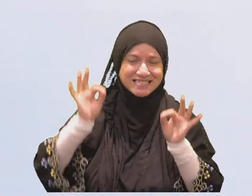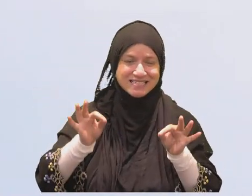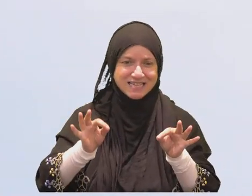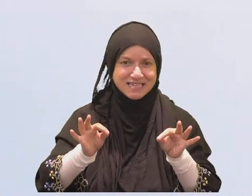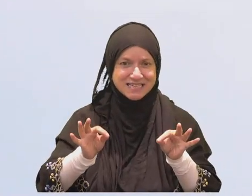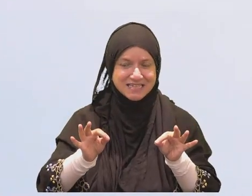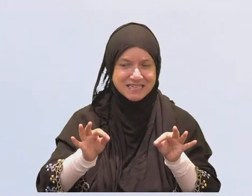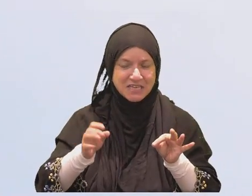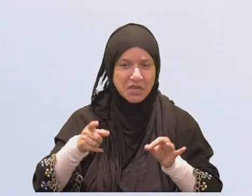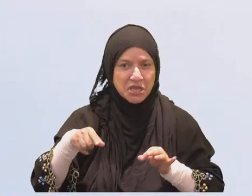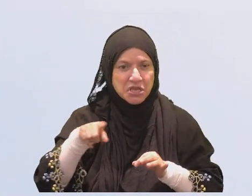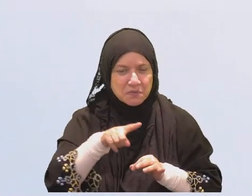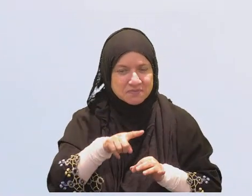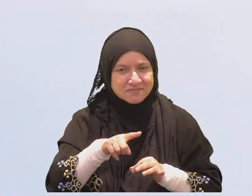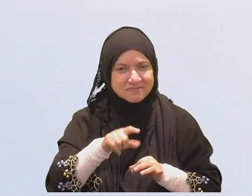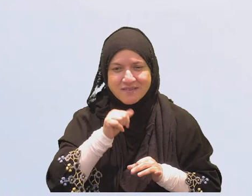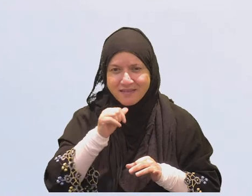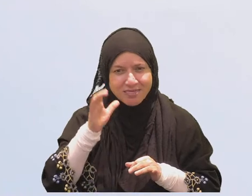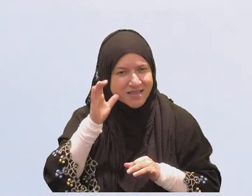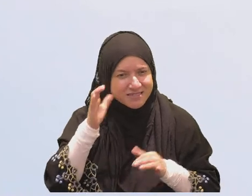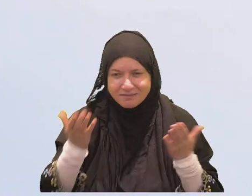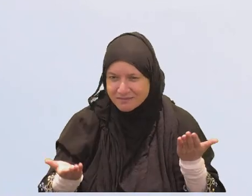determines what we do.